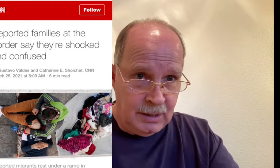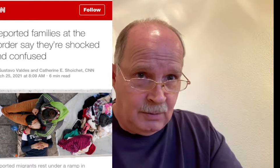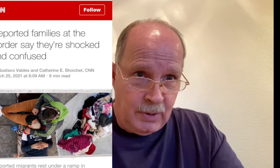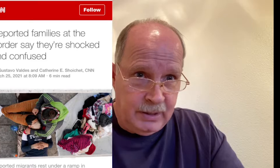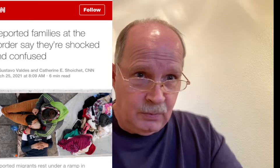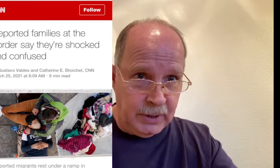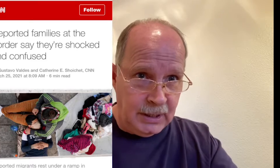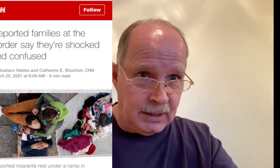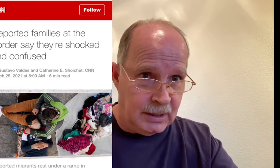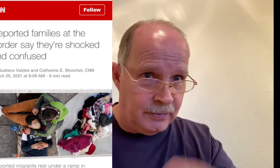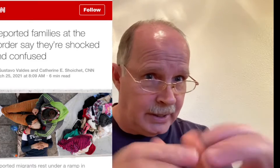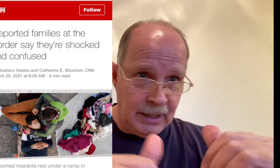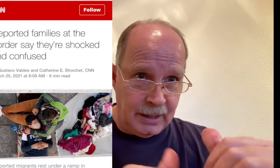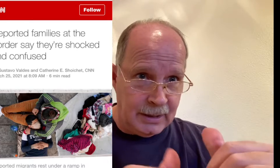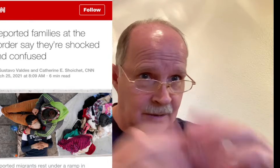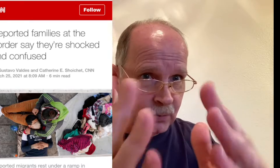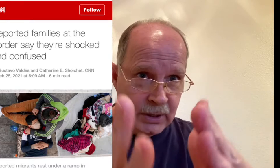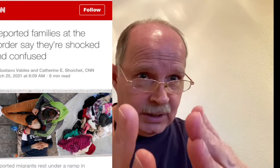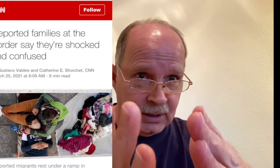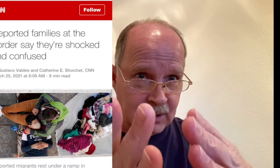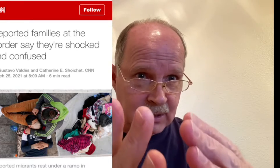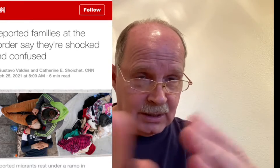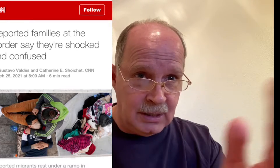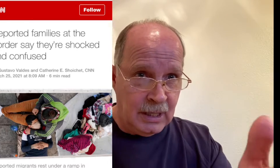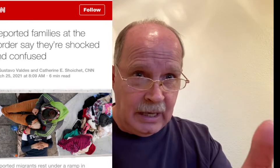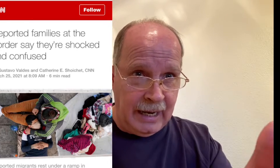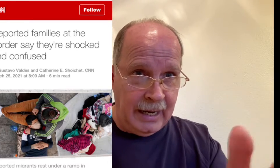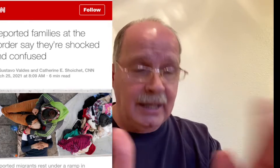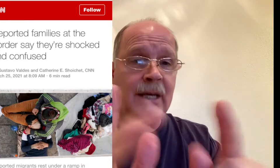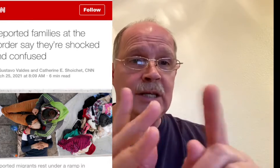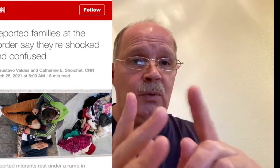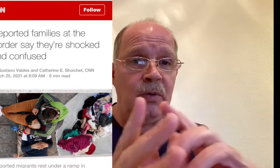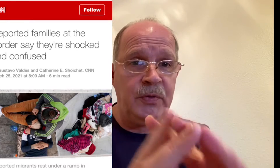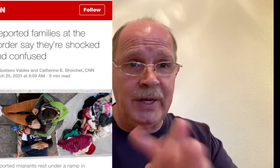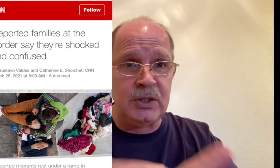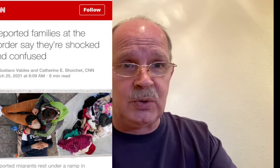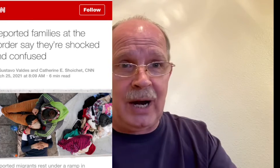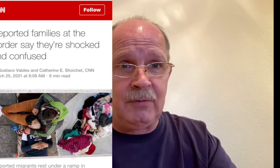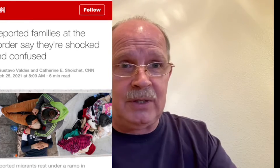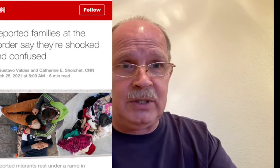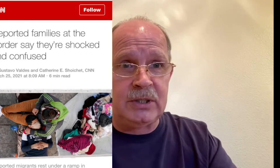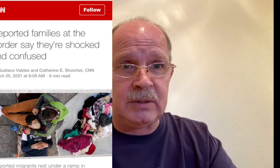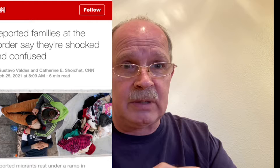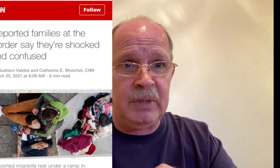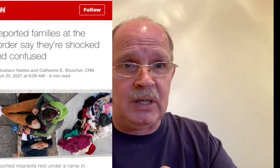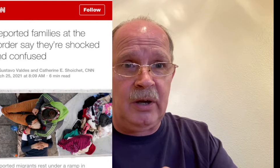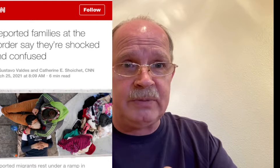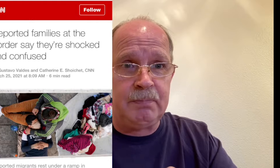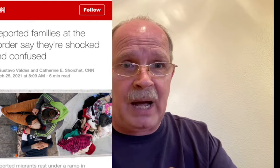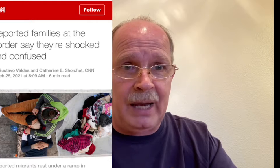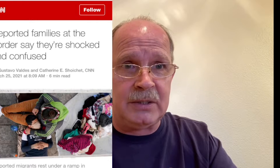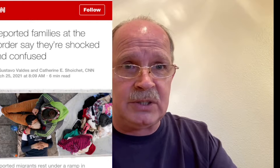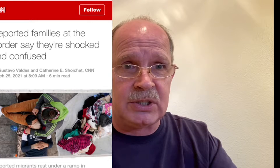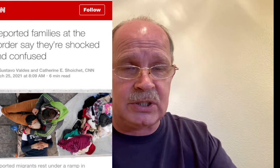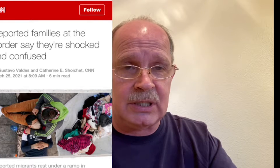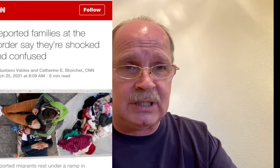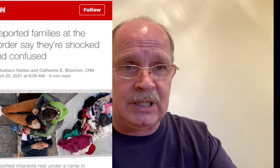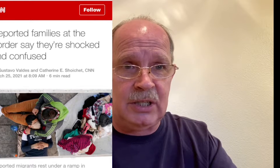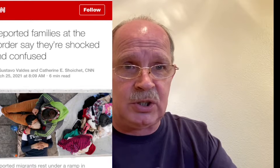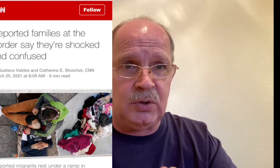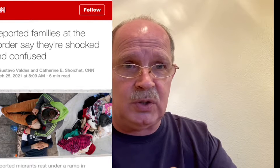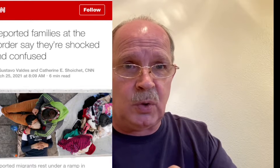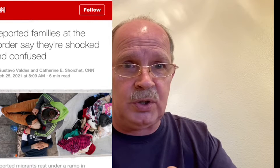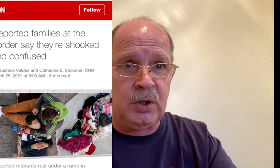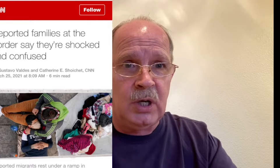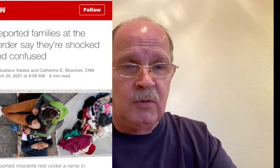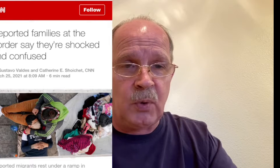say, why didn't we get in? They got in. We didn't get in. And you know, one of the things driving this, because Biden